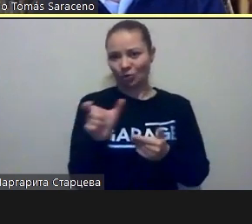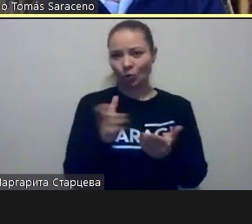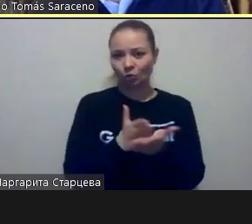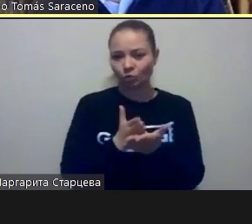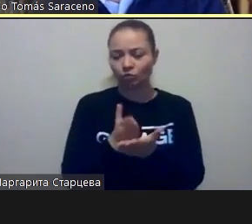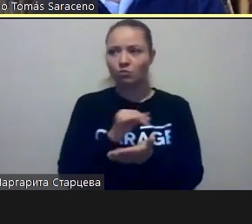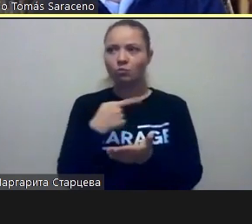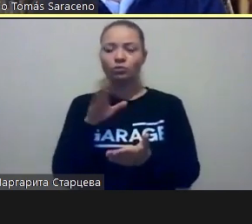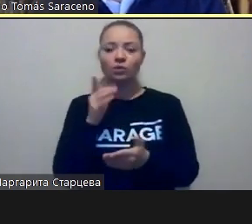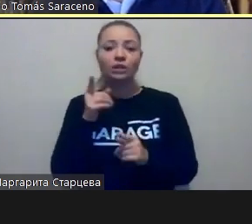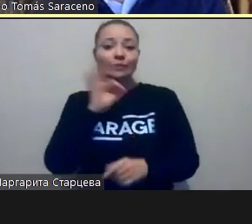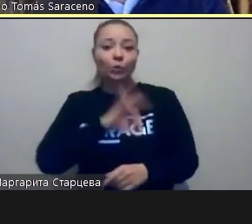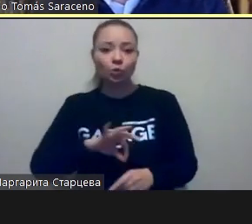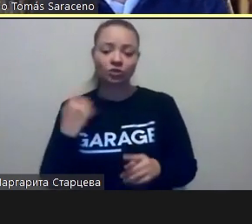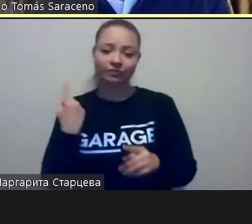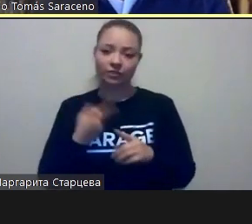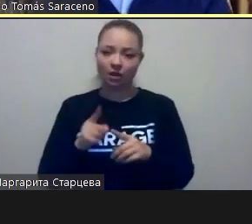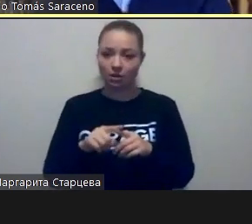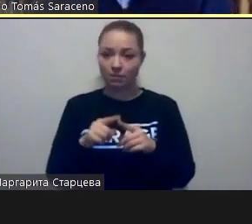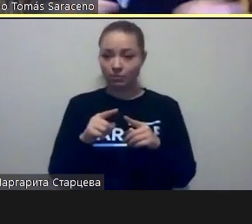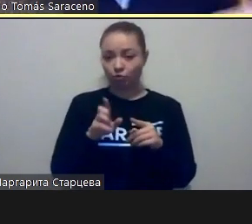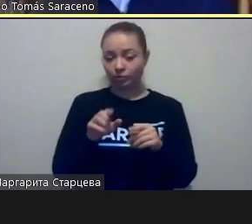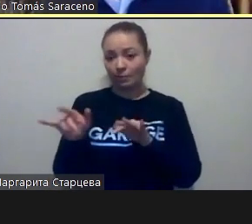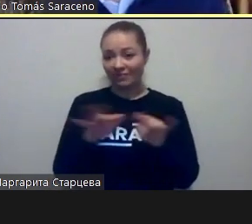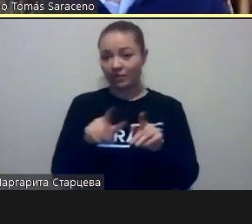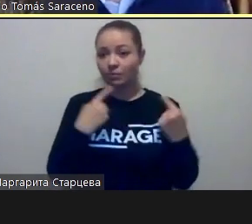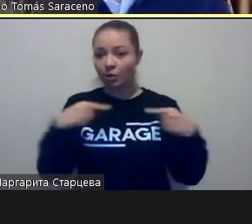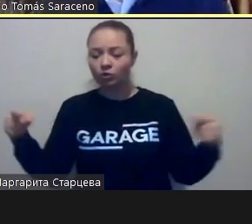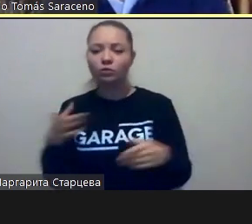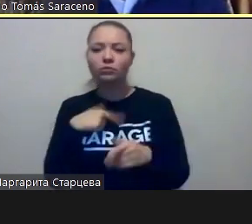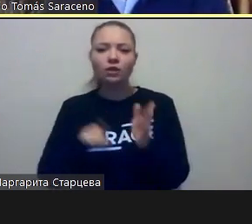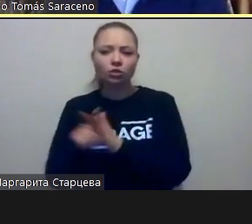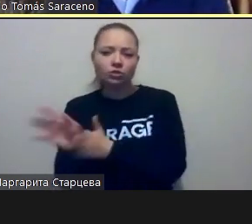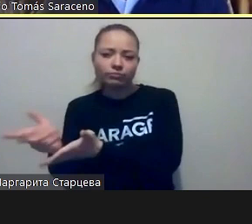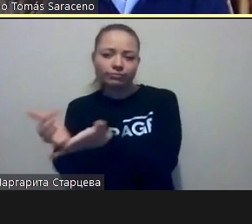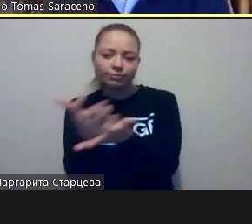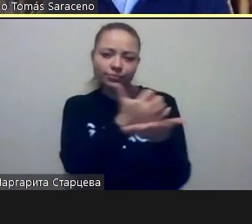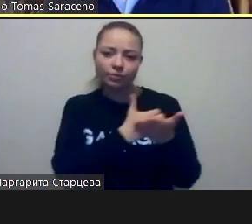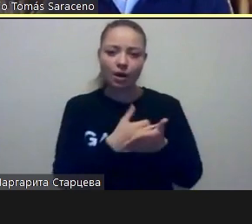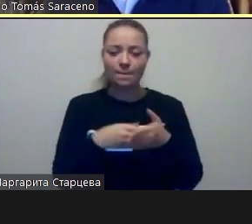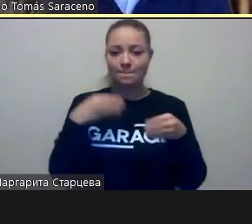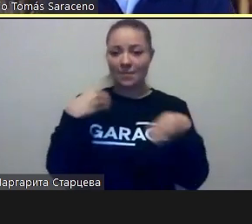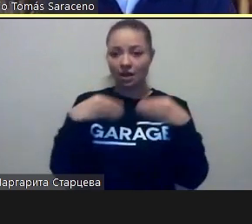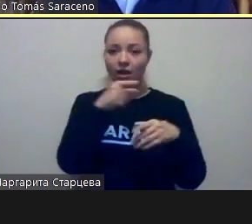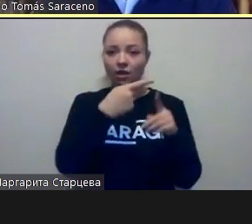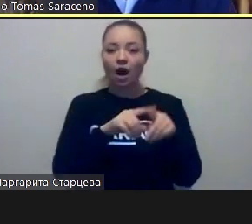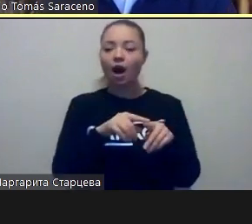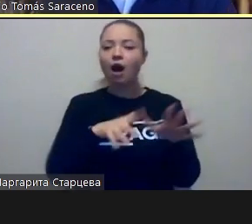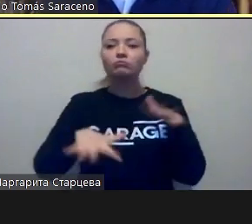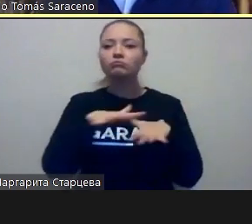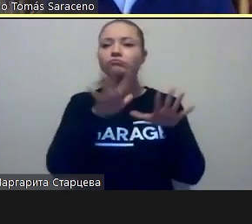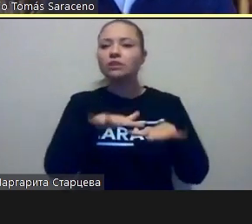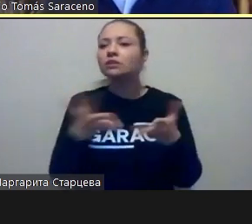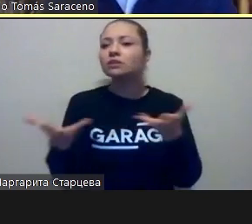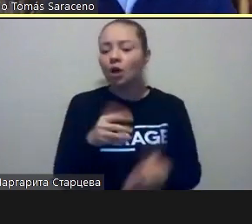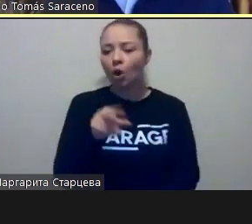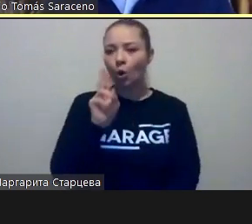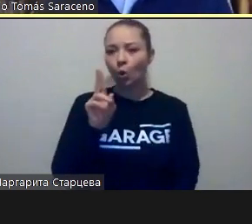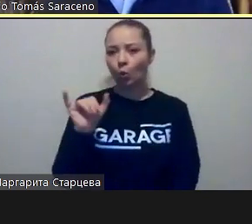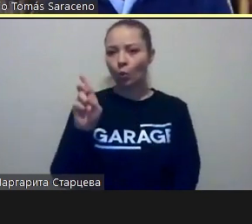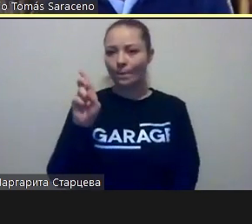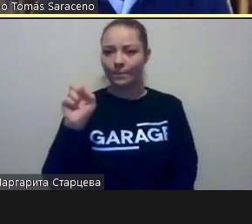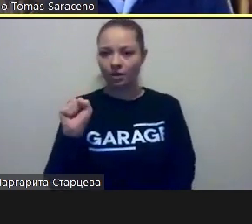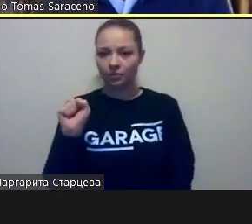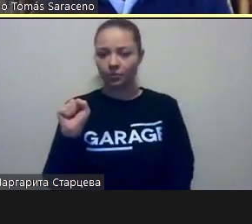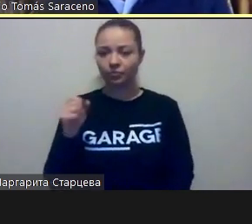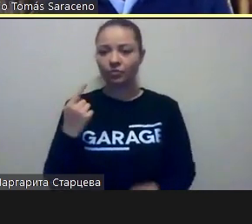communities. This is in Cuba. We kind of launch a little bit of project. It's kind of is open source. Anybody can participate